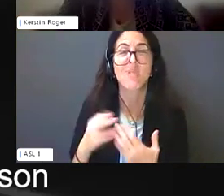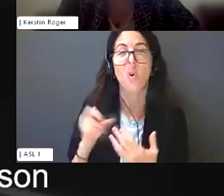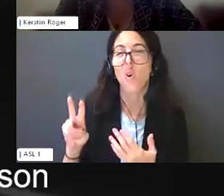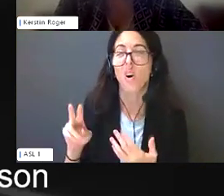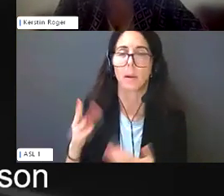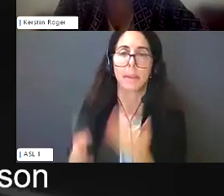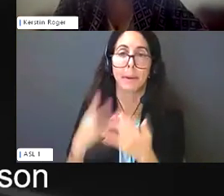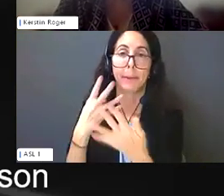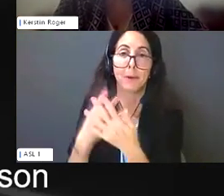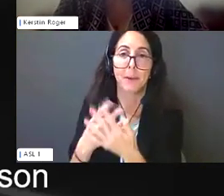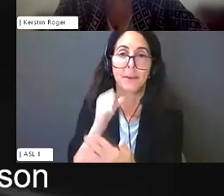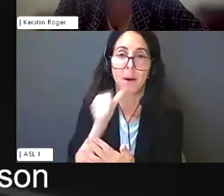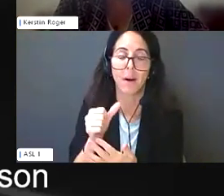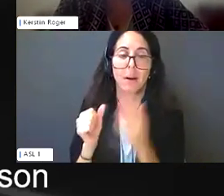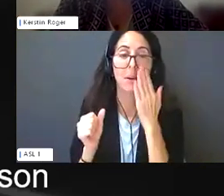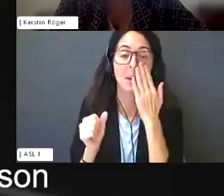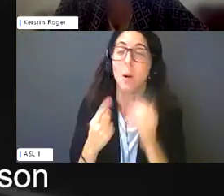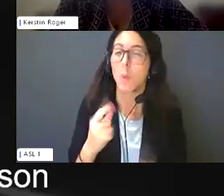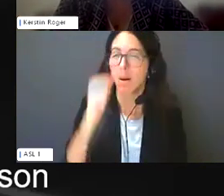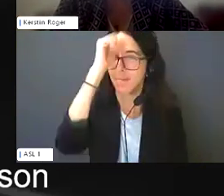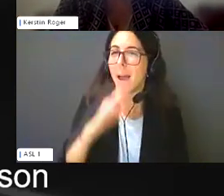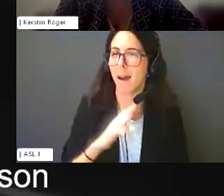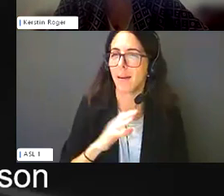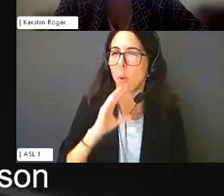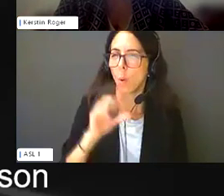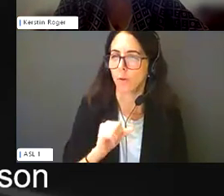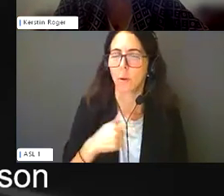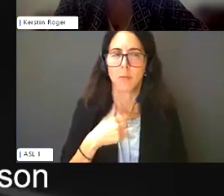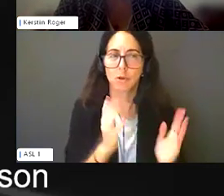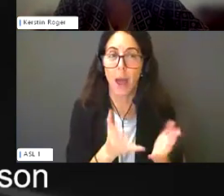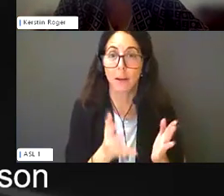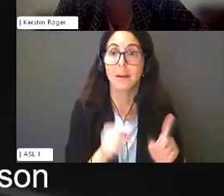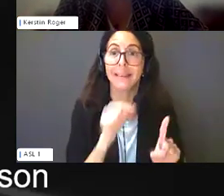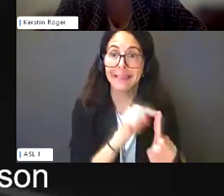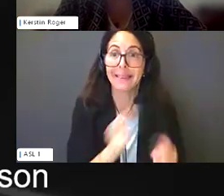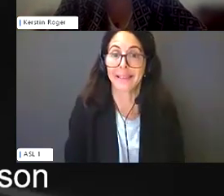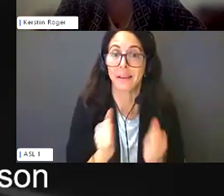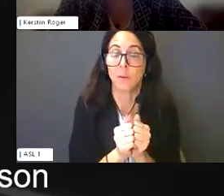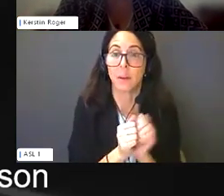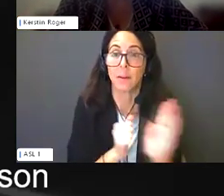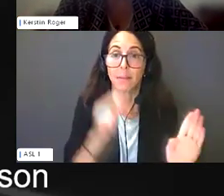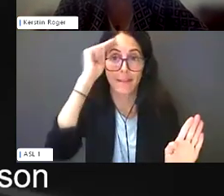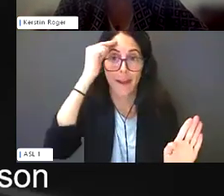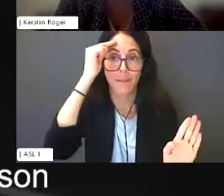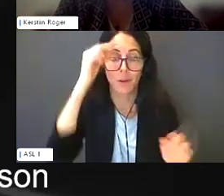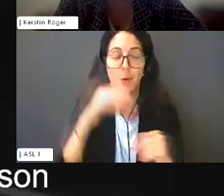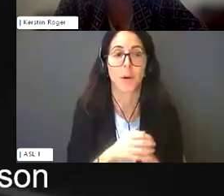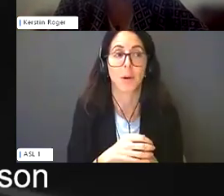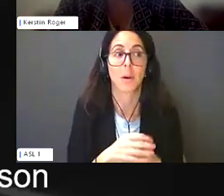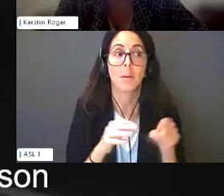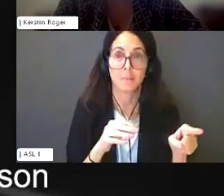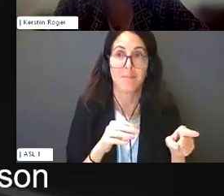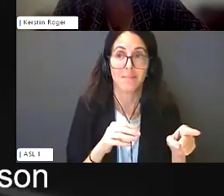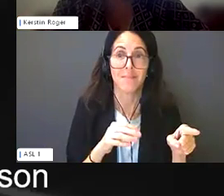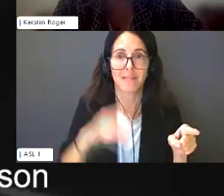consequences. But I know one older fellow I spoke with, he was living with his nephew, and he knew that his nephew